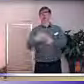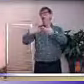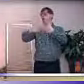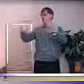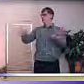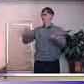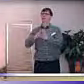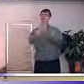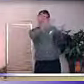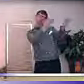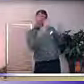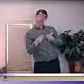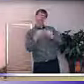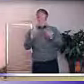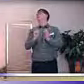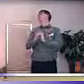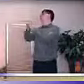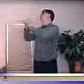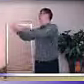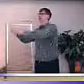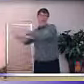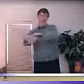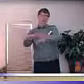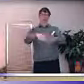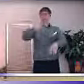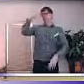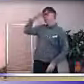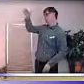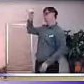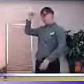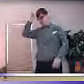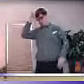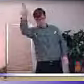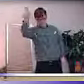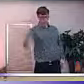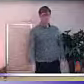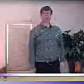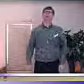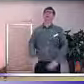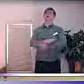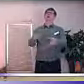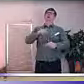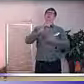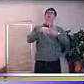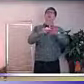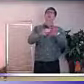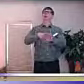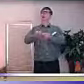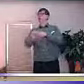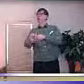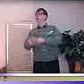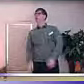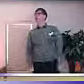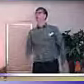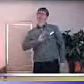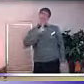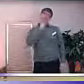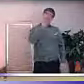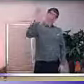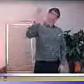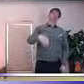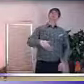to receive in a way that we have never known before. And in doing so, that makes